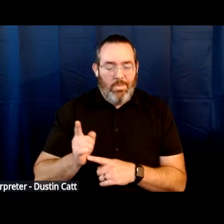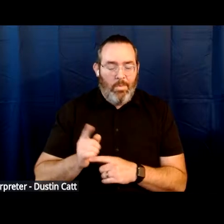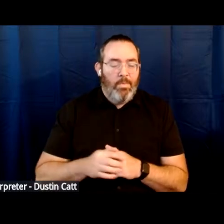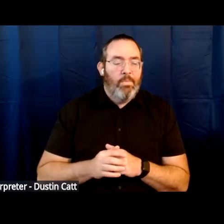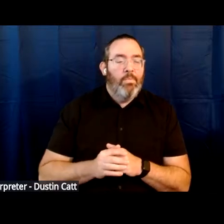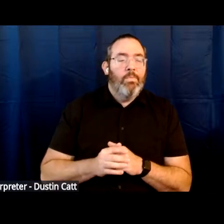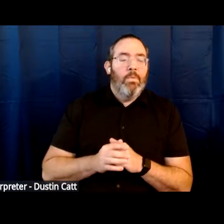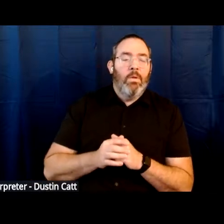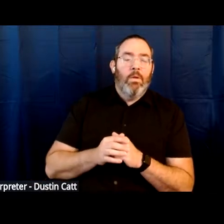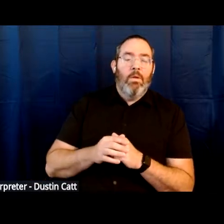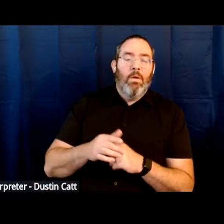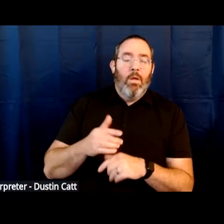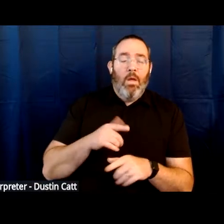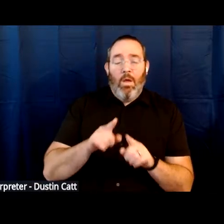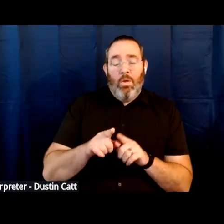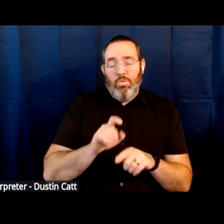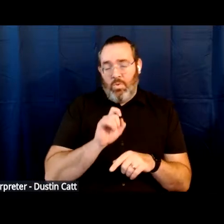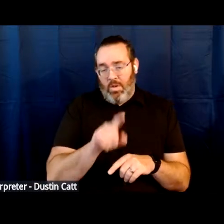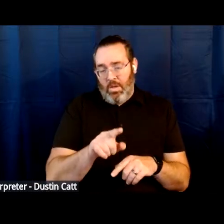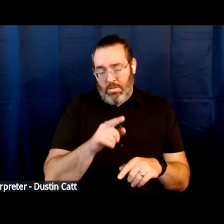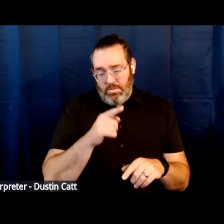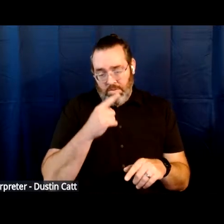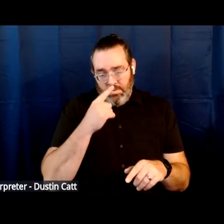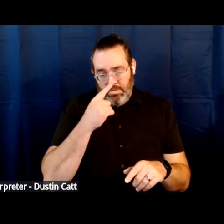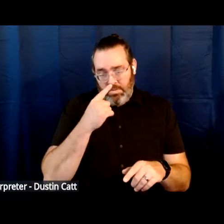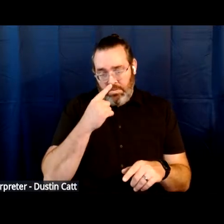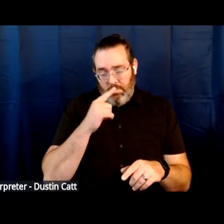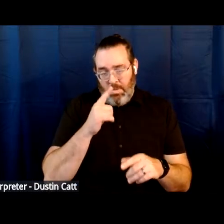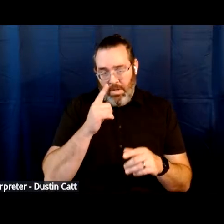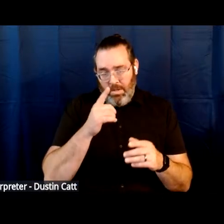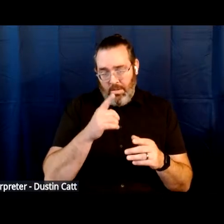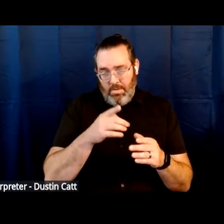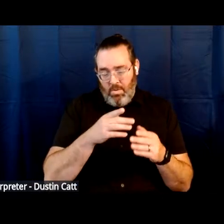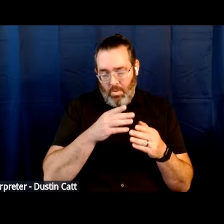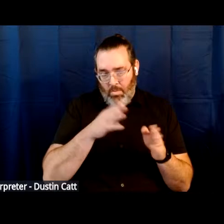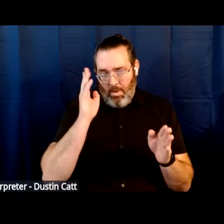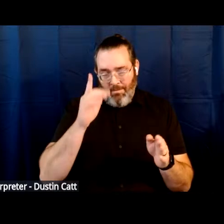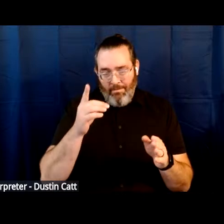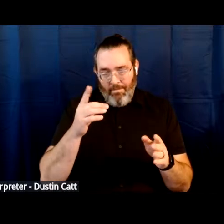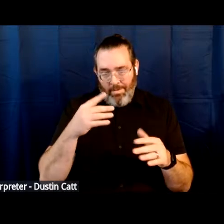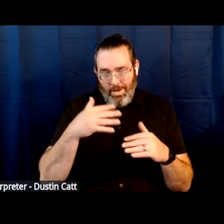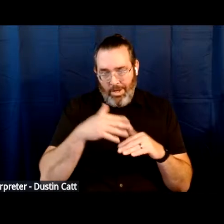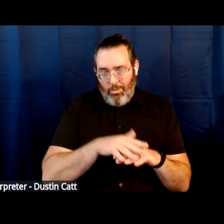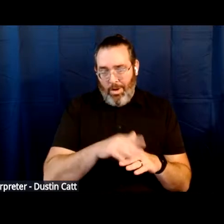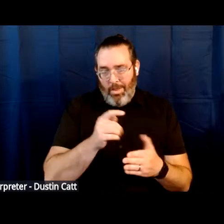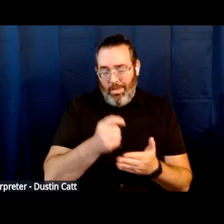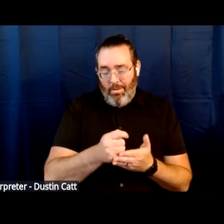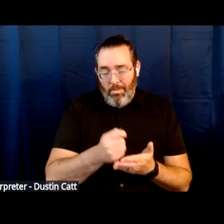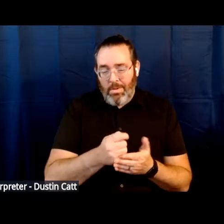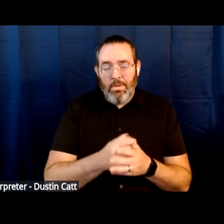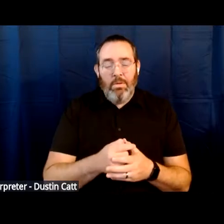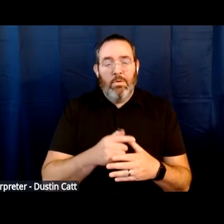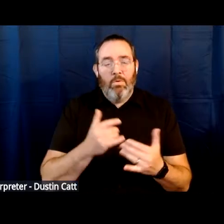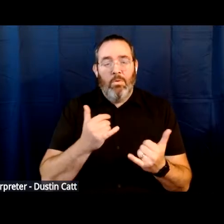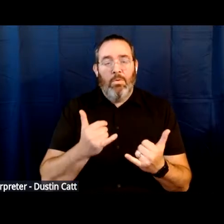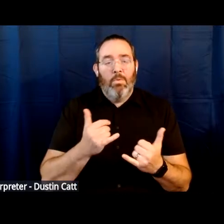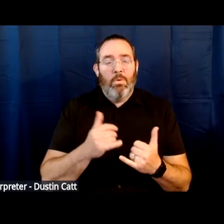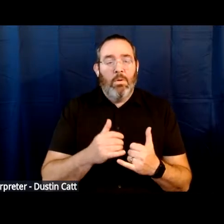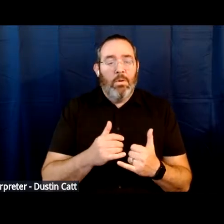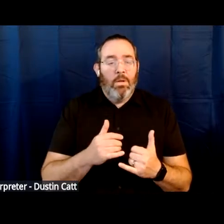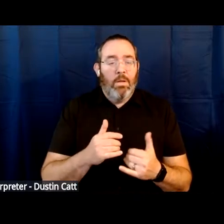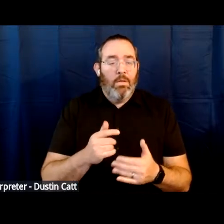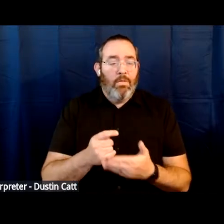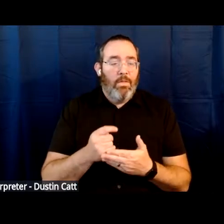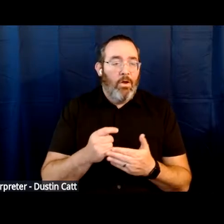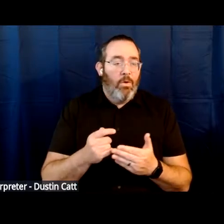I also would ask you to keep your minds open to integrative therapies, because, for instance, I'm doing salt therapy, go to